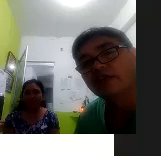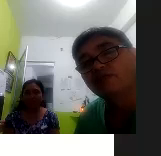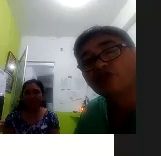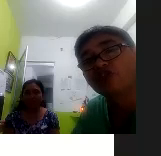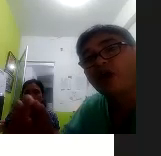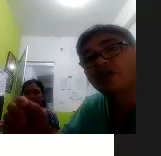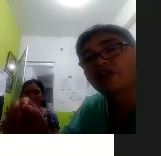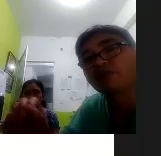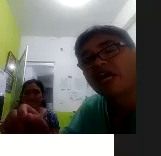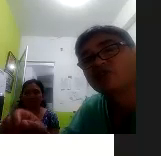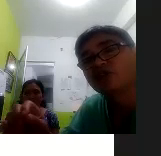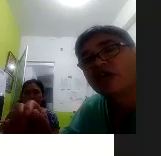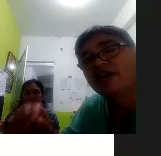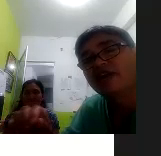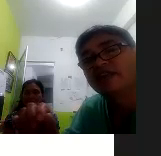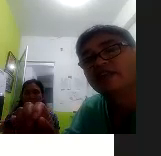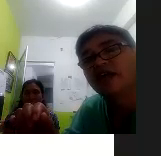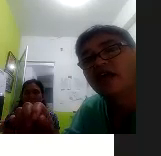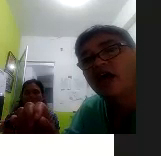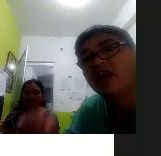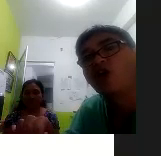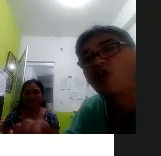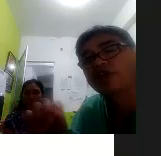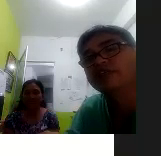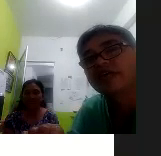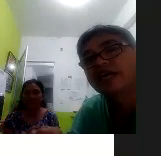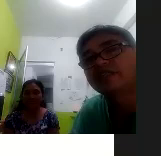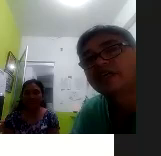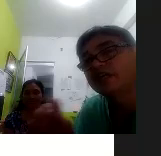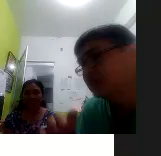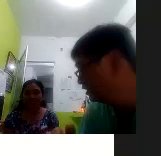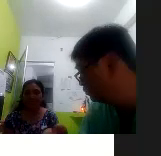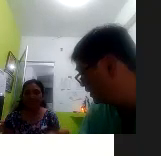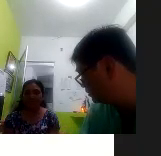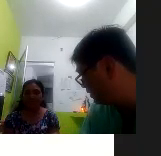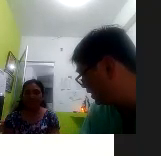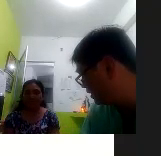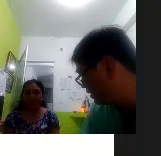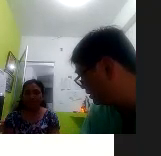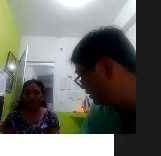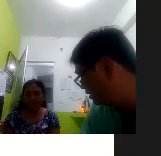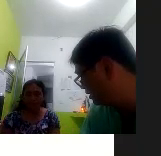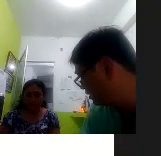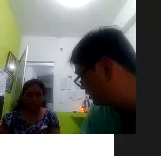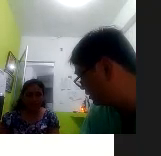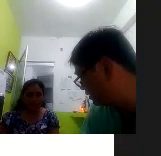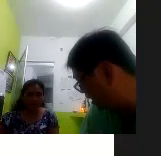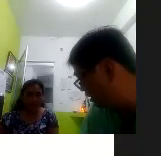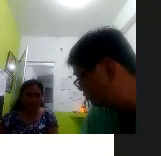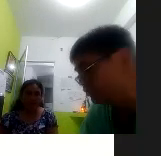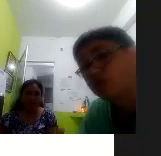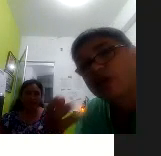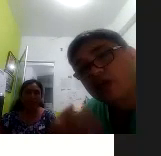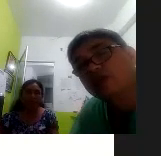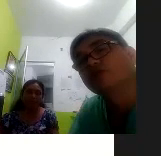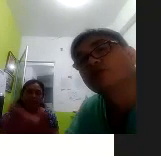and they put sometimes a little alcohol inside. ¿Y eso para qué es? Para sacar los